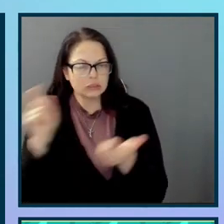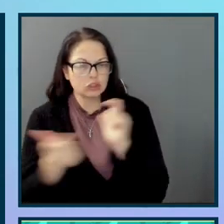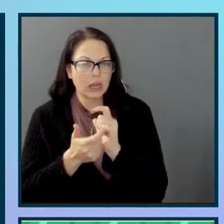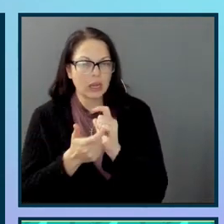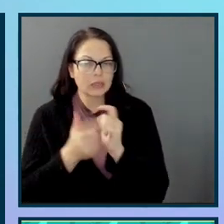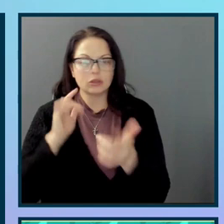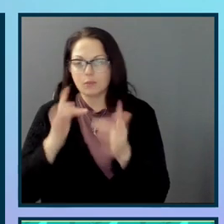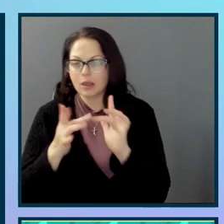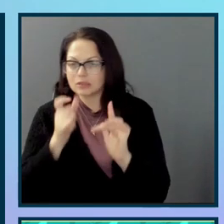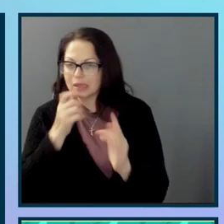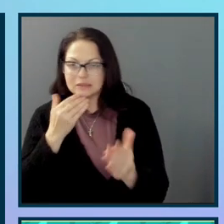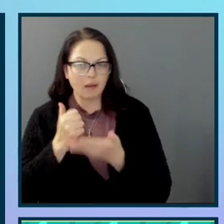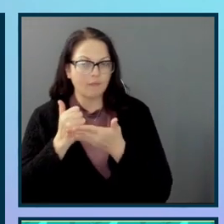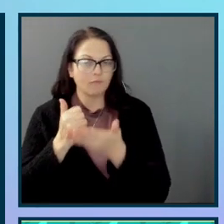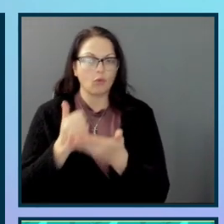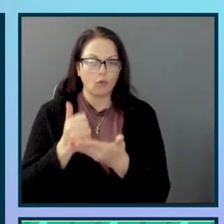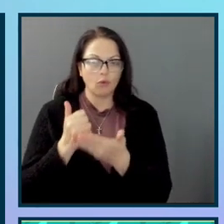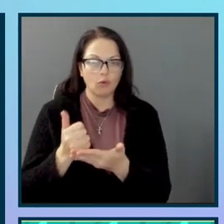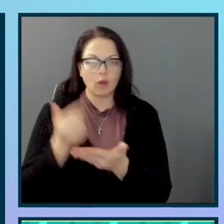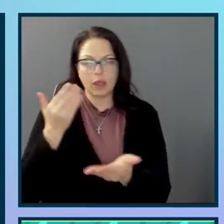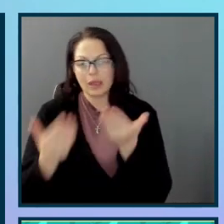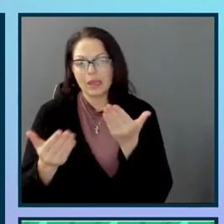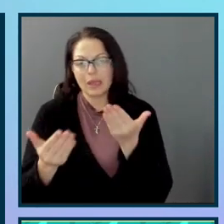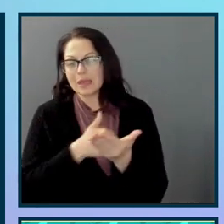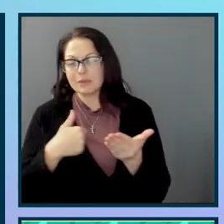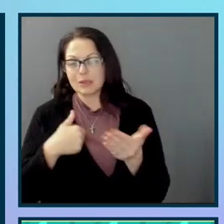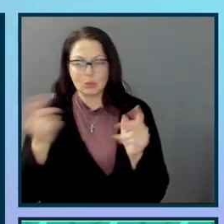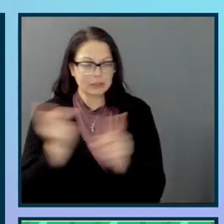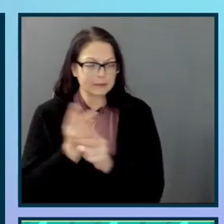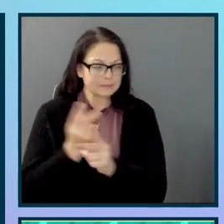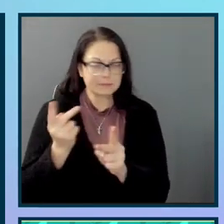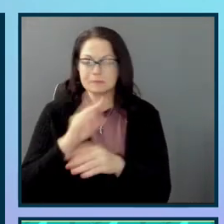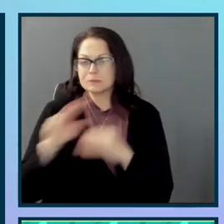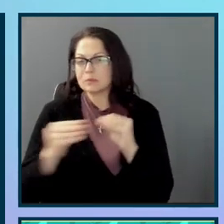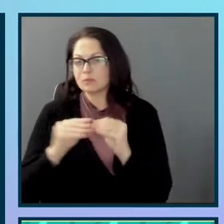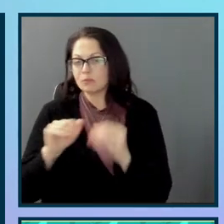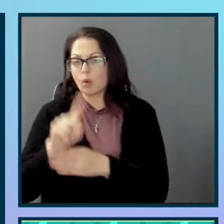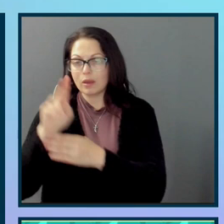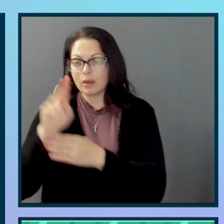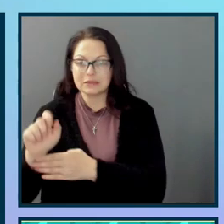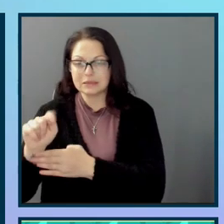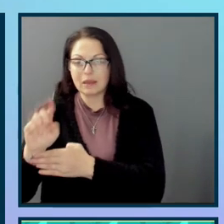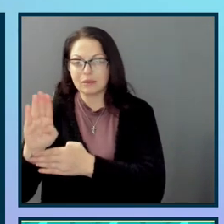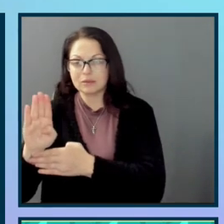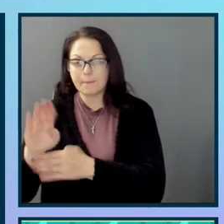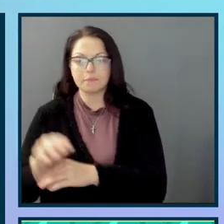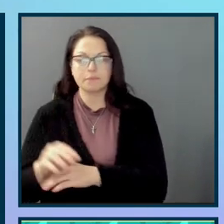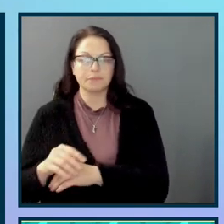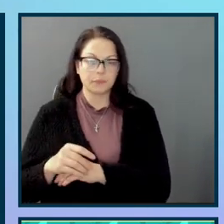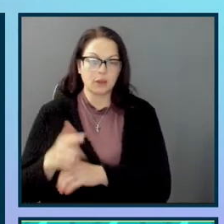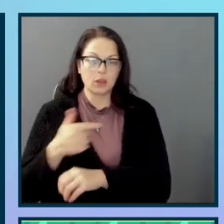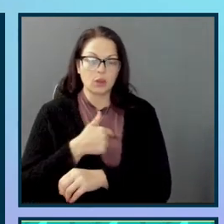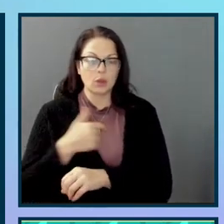helpful, but maybe we can find out something more in the styles tab. So if we go in there, we do indeed see